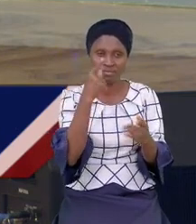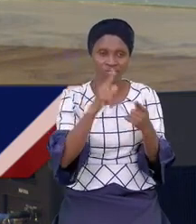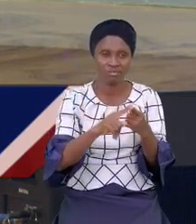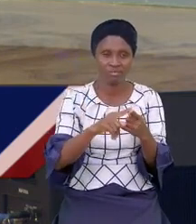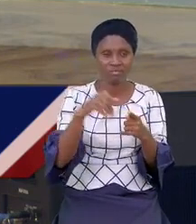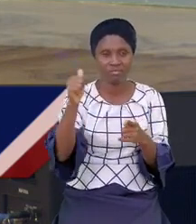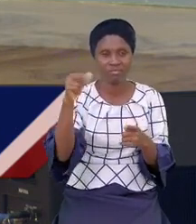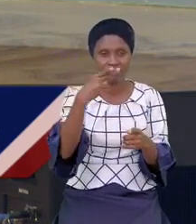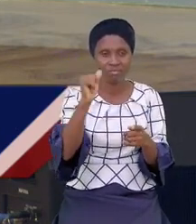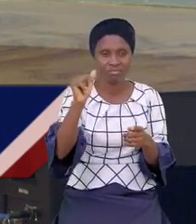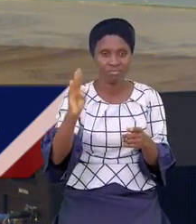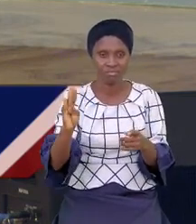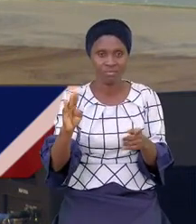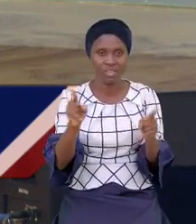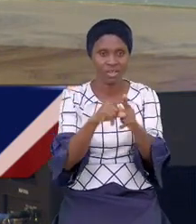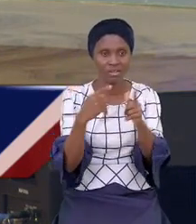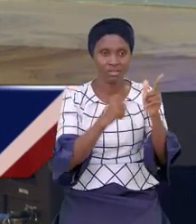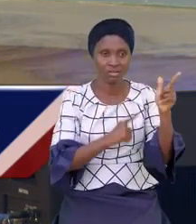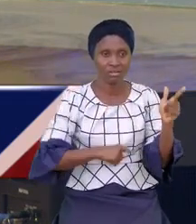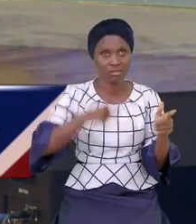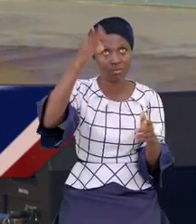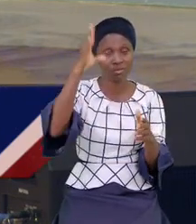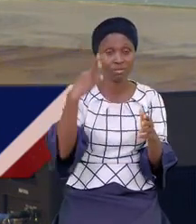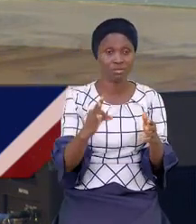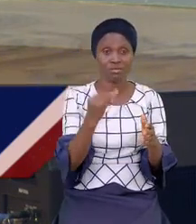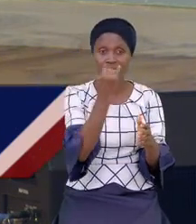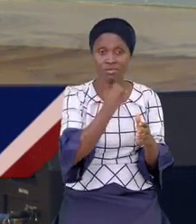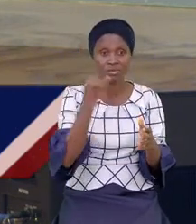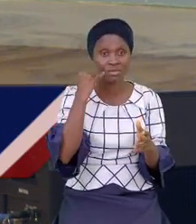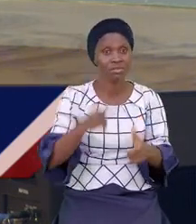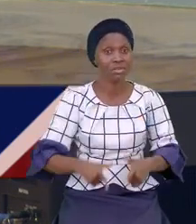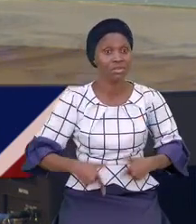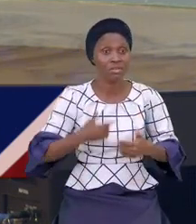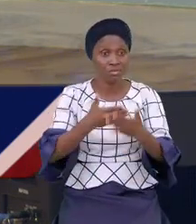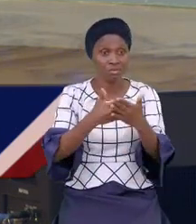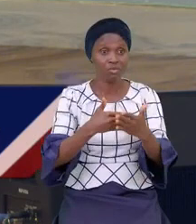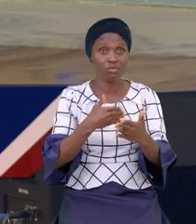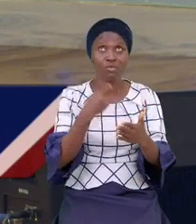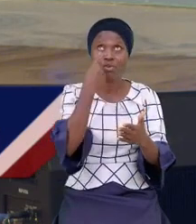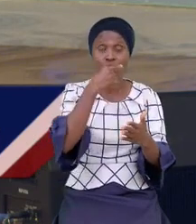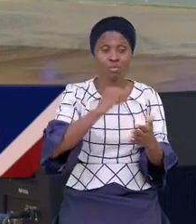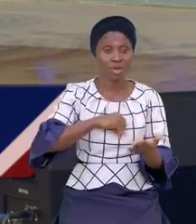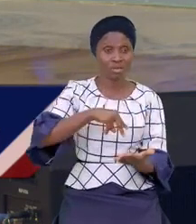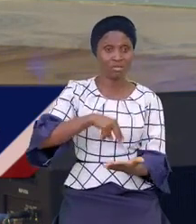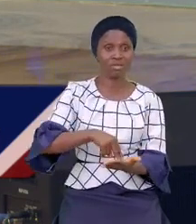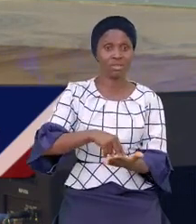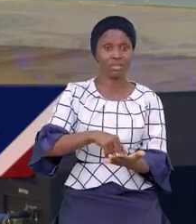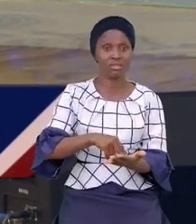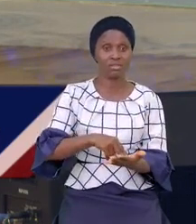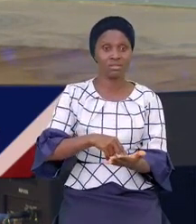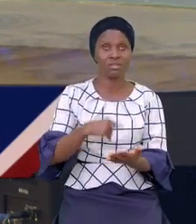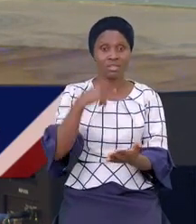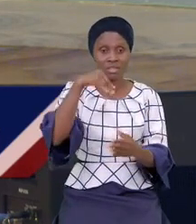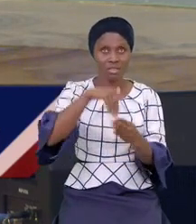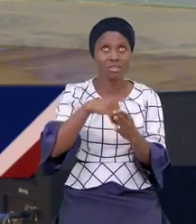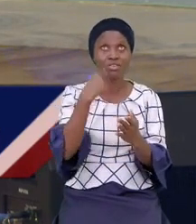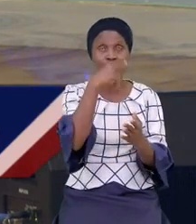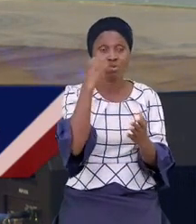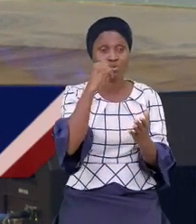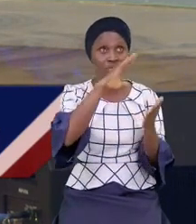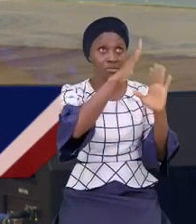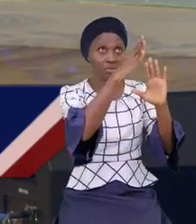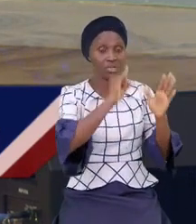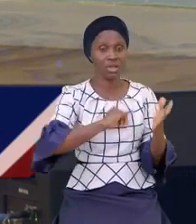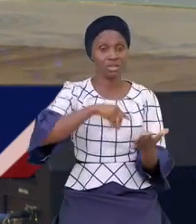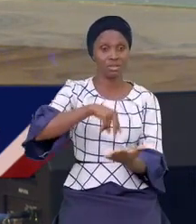God of Israel liveth, before whom I stand, in whose presence I stand,